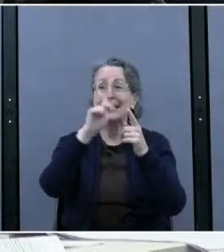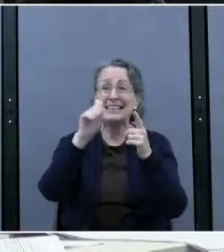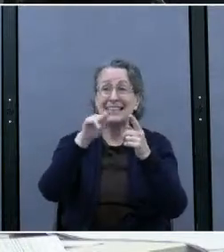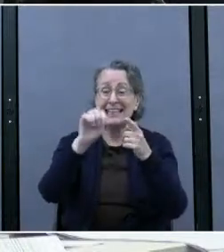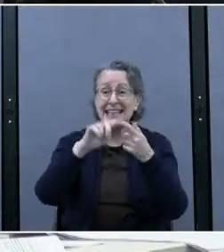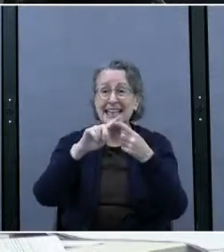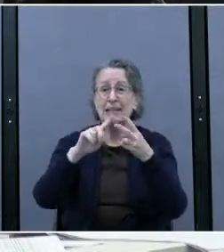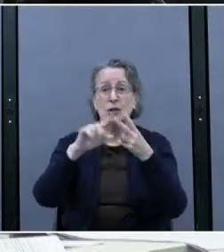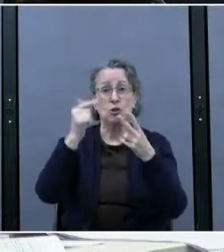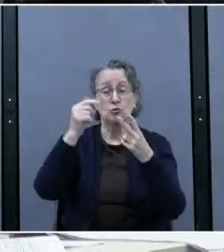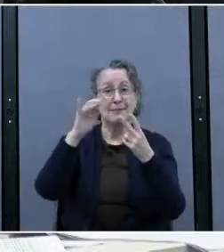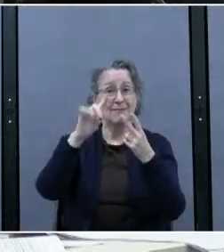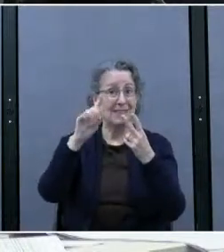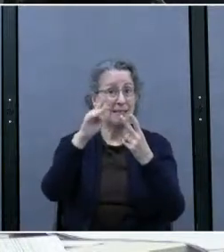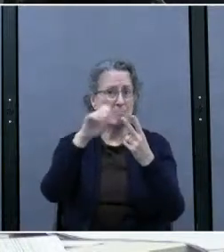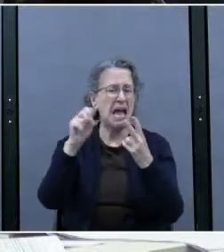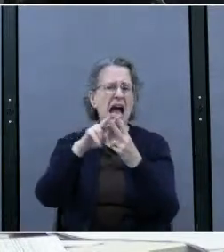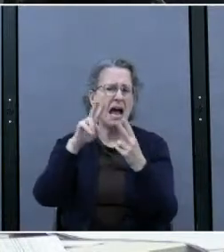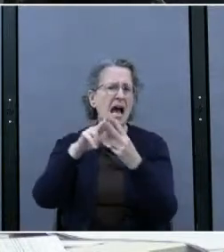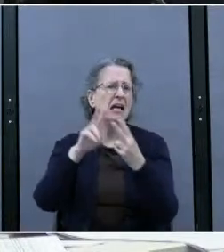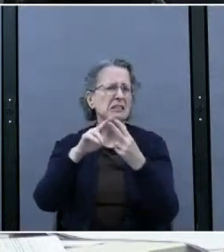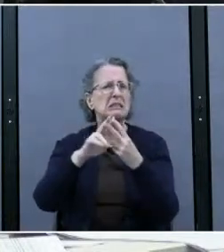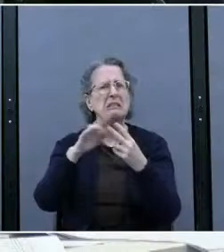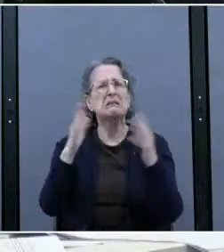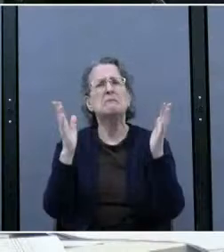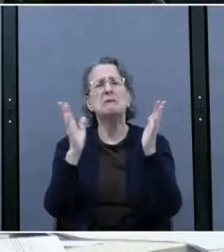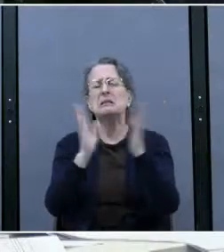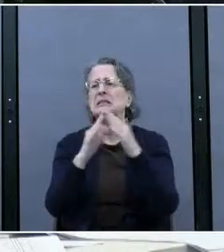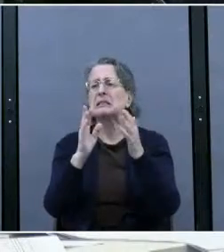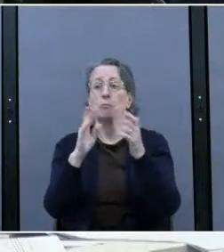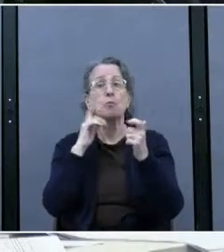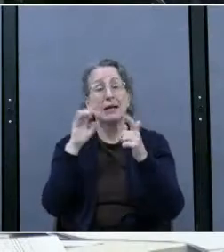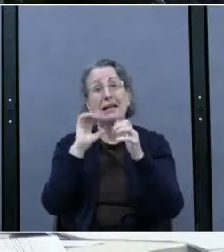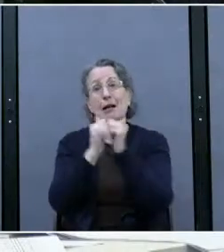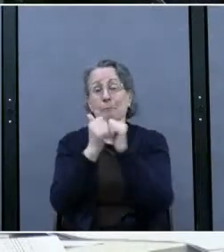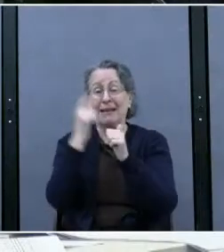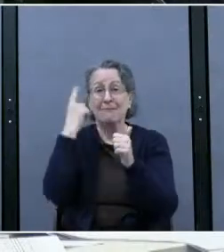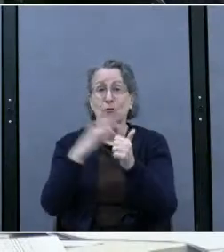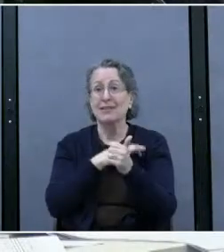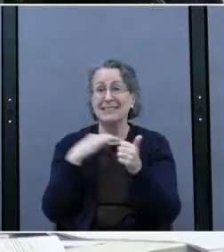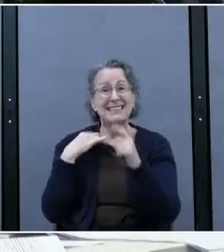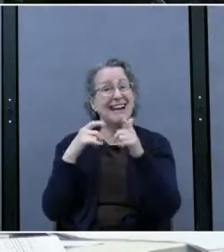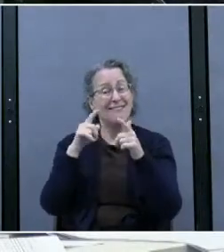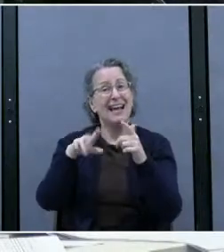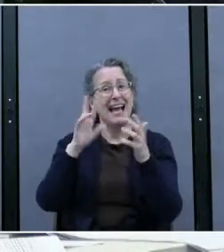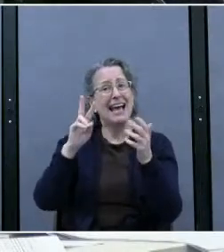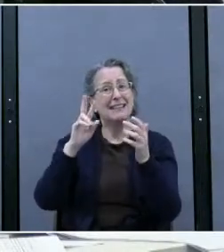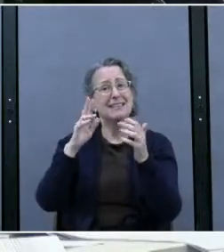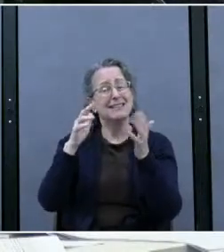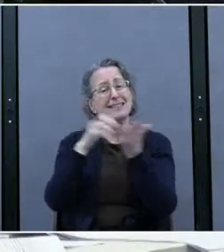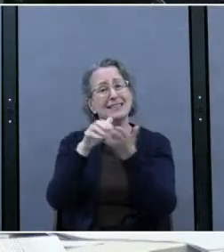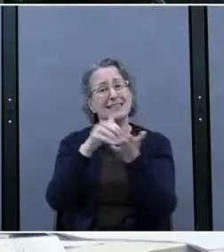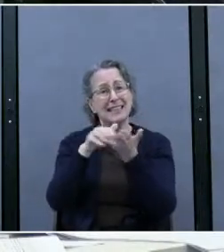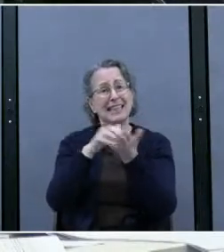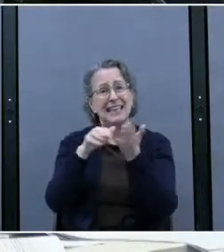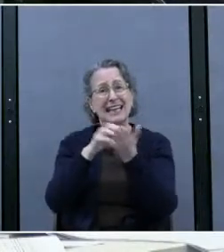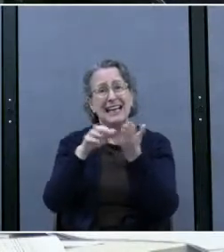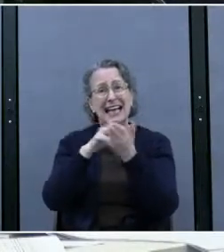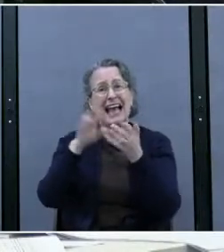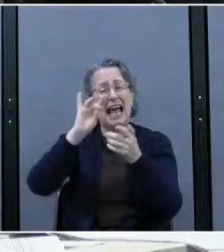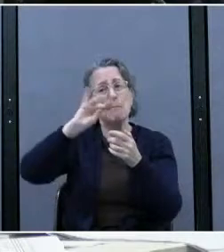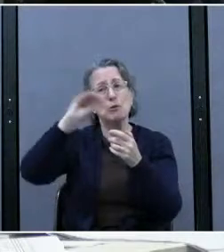or in Greenfield, which is our main competitors for staffing. That's where our firefighters go. They